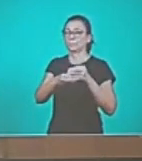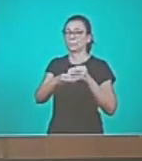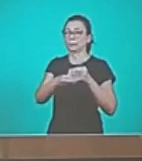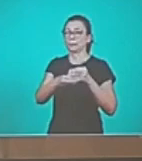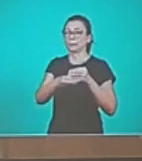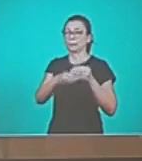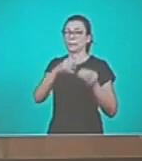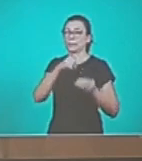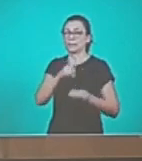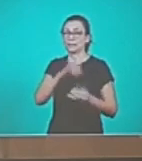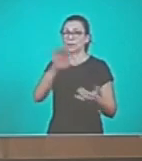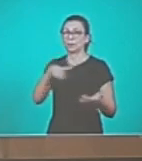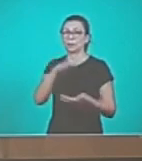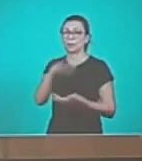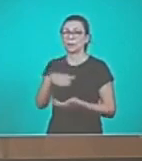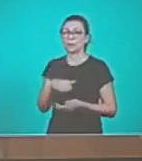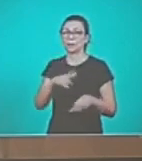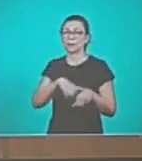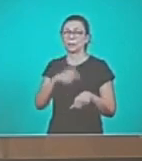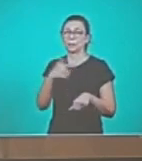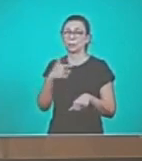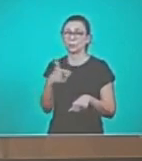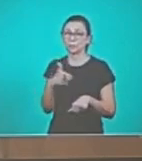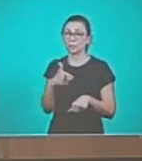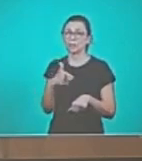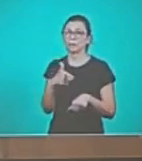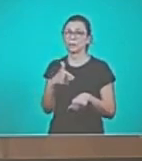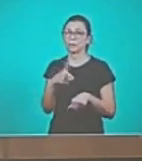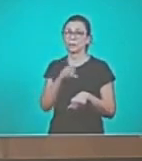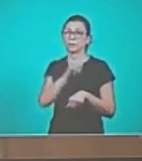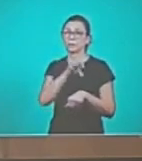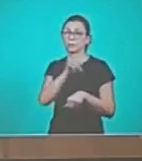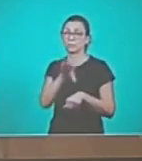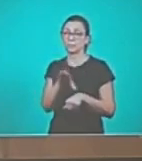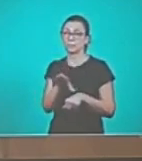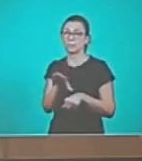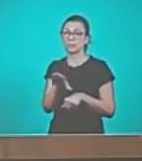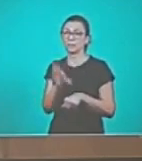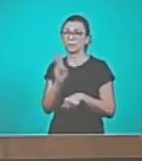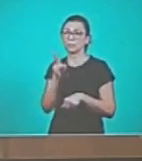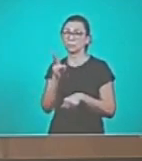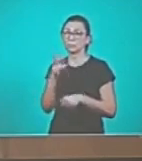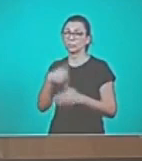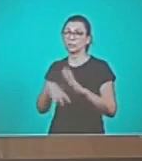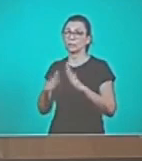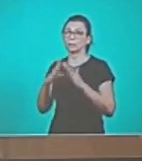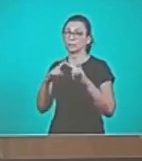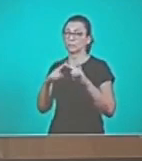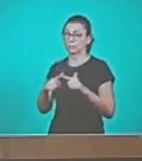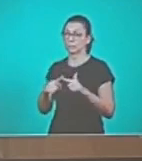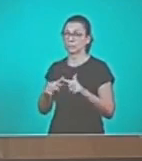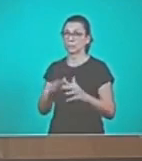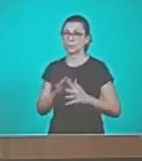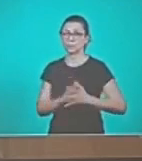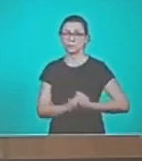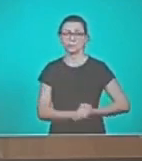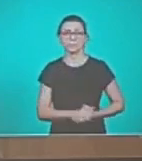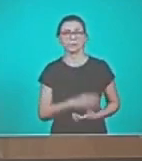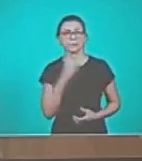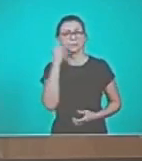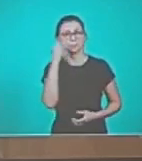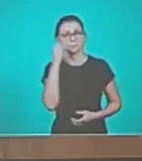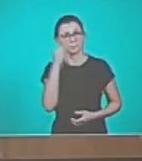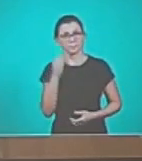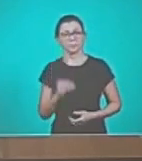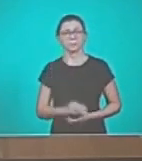was said that was not completely clear. So the pastor has this responsibility. And I want to say something to the brethren. The experience that we